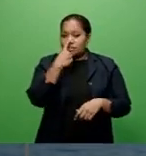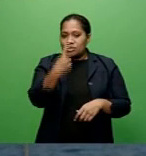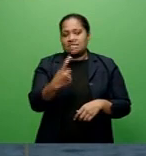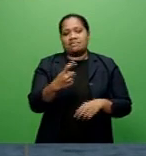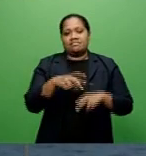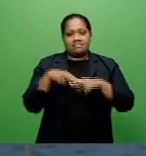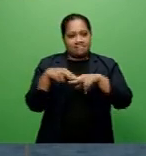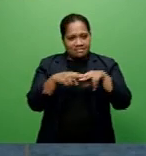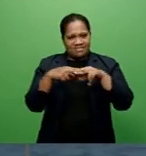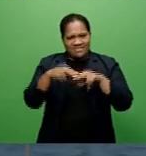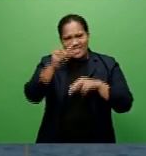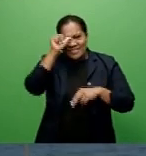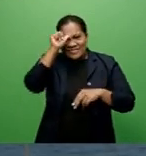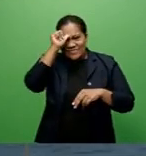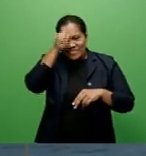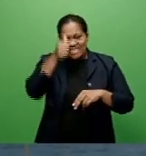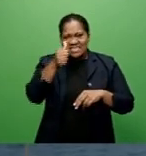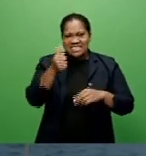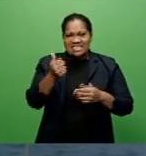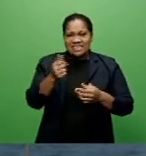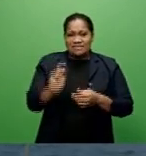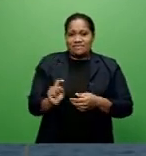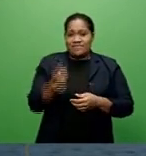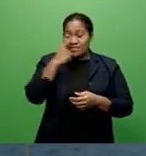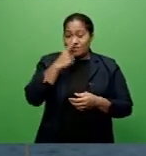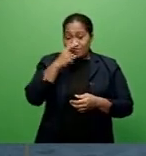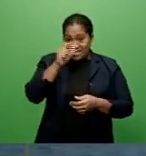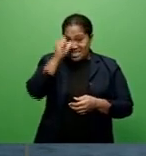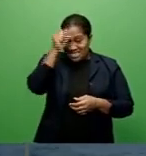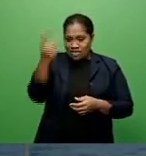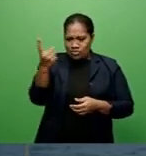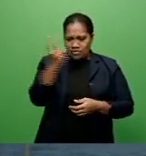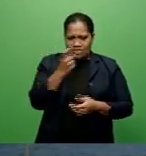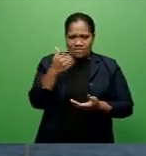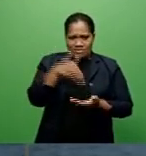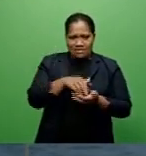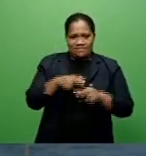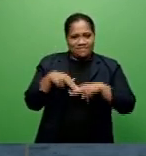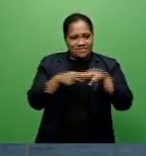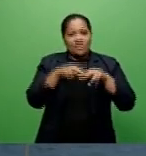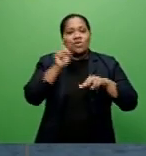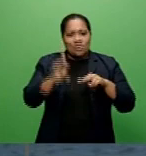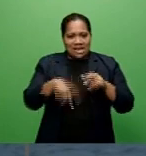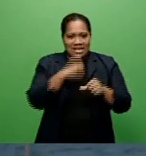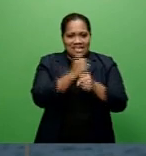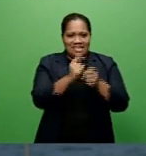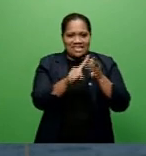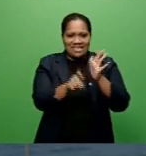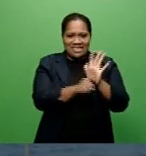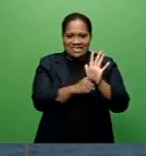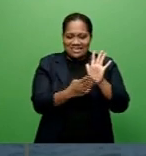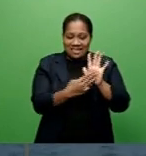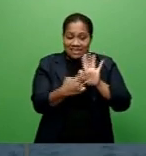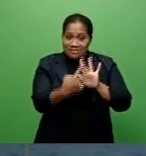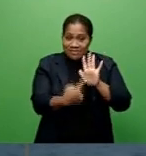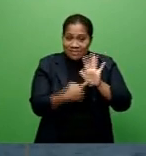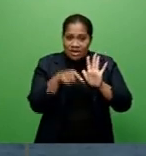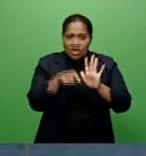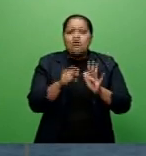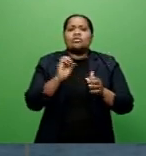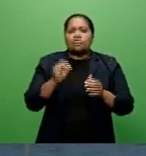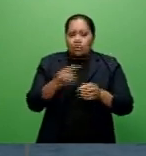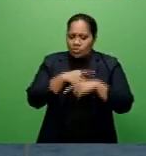an initiative by the Global Girmet Institute to immortalize the history of Girmet and also educate people